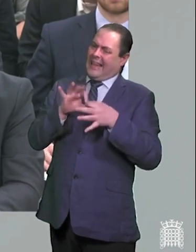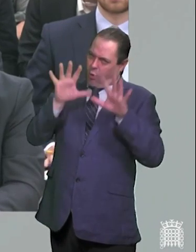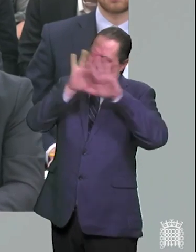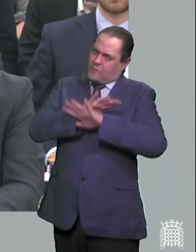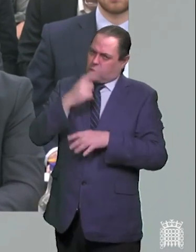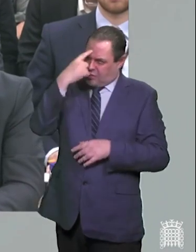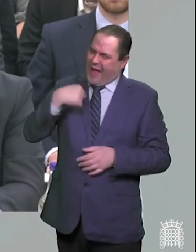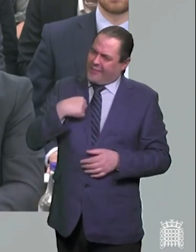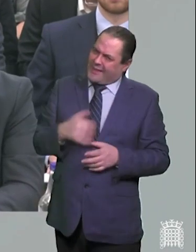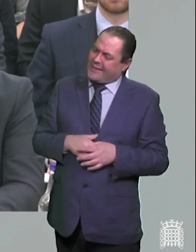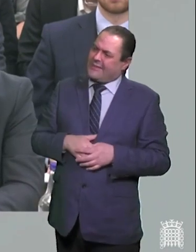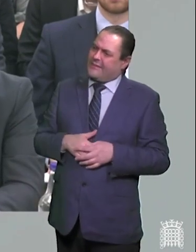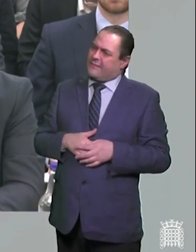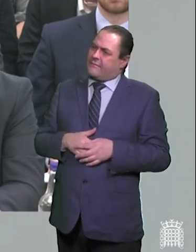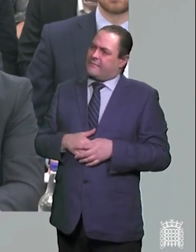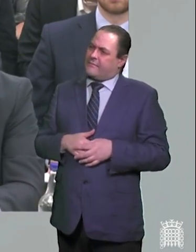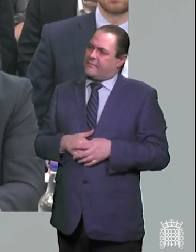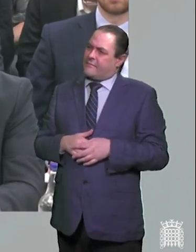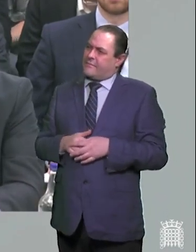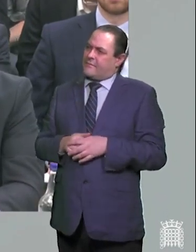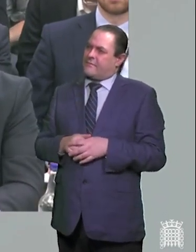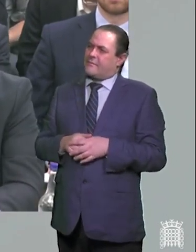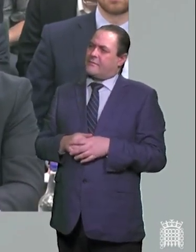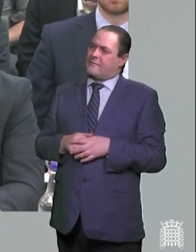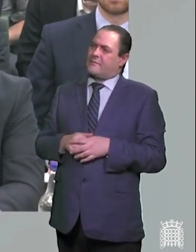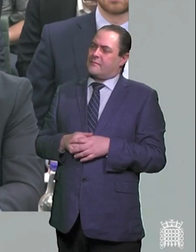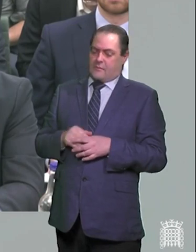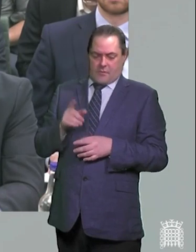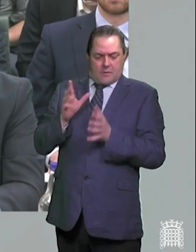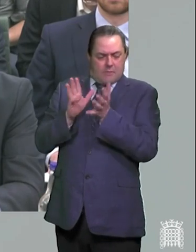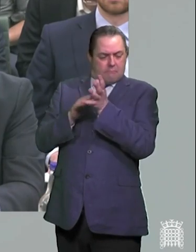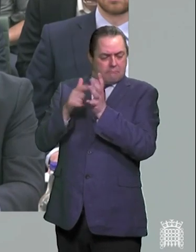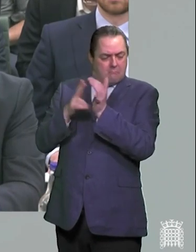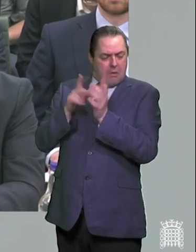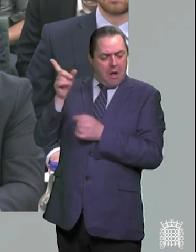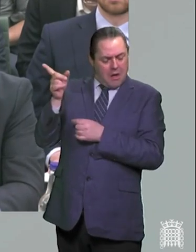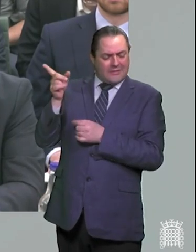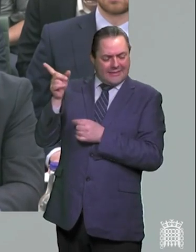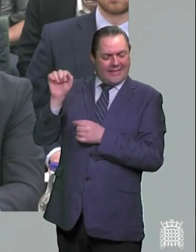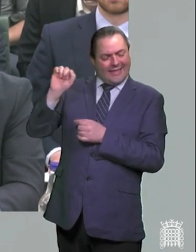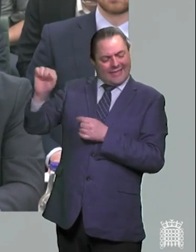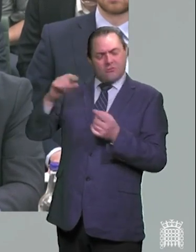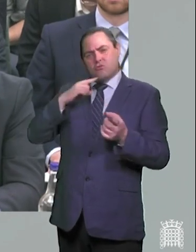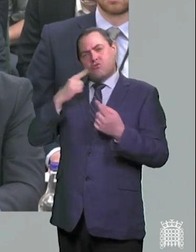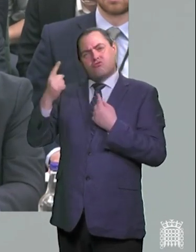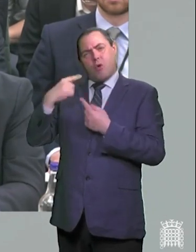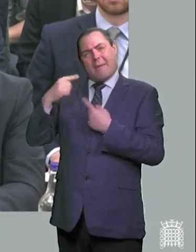confusion and what we're in his comments to